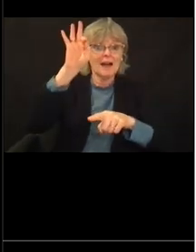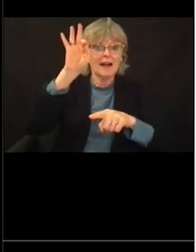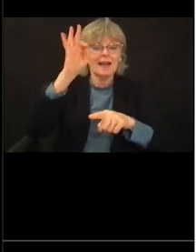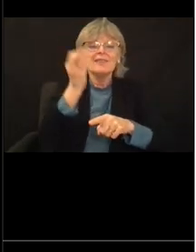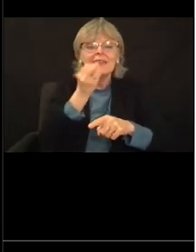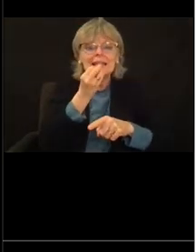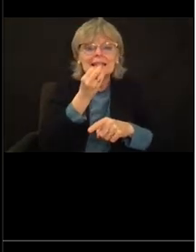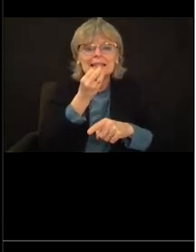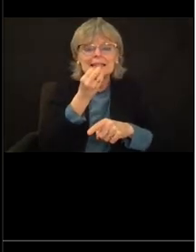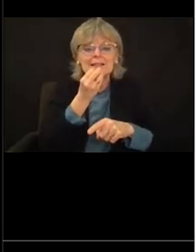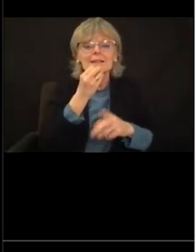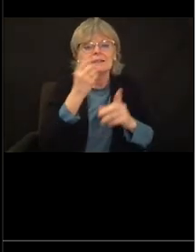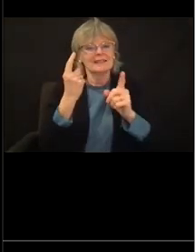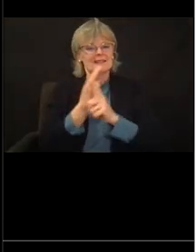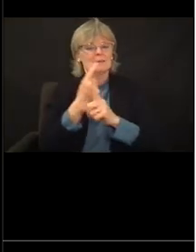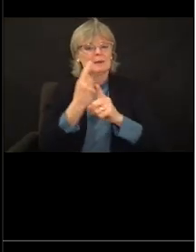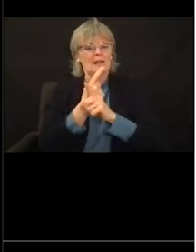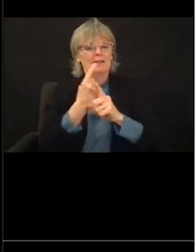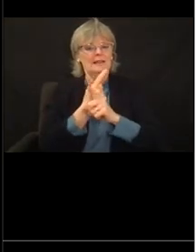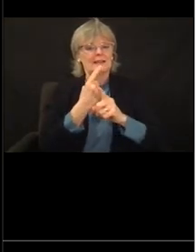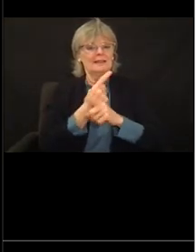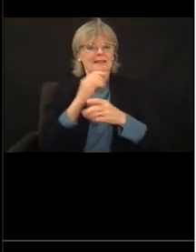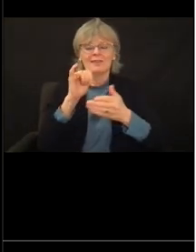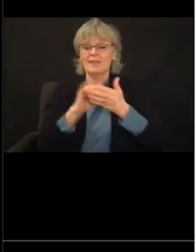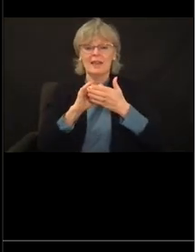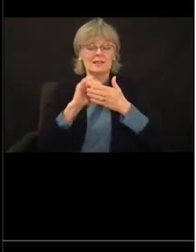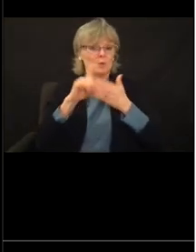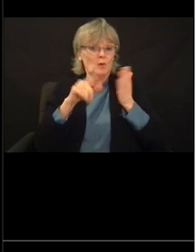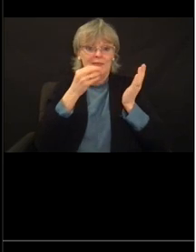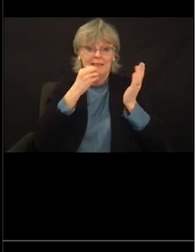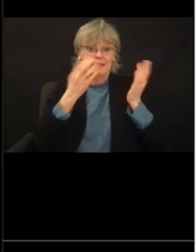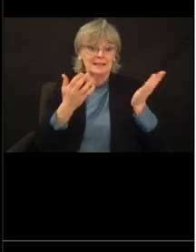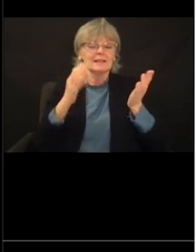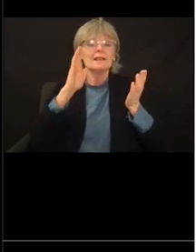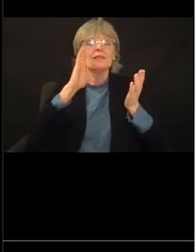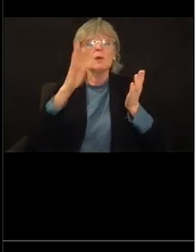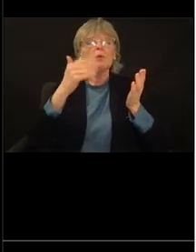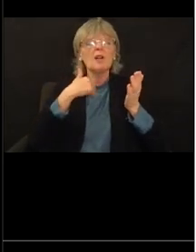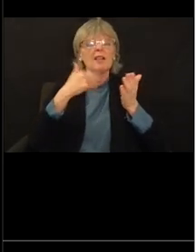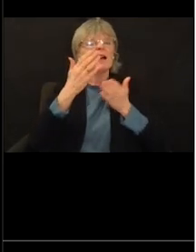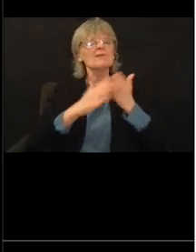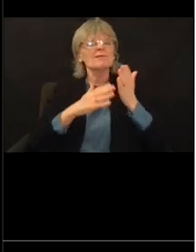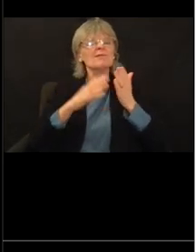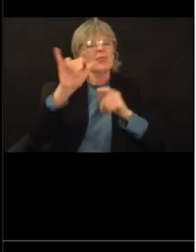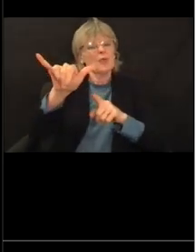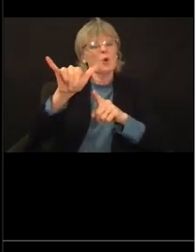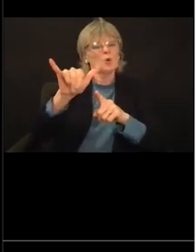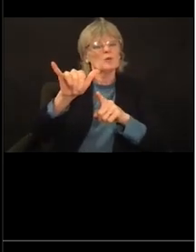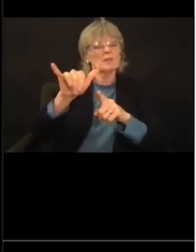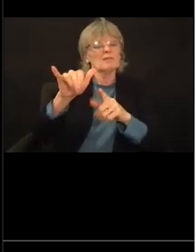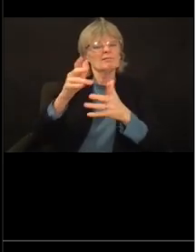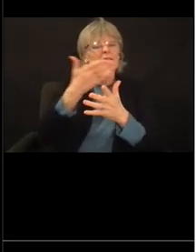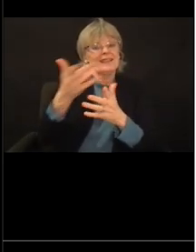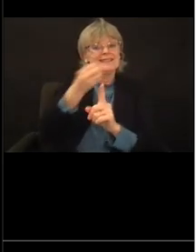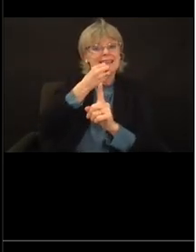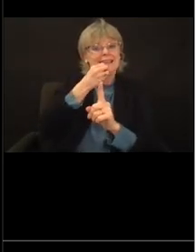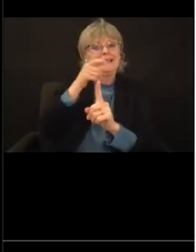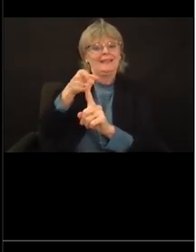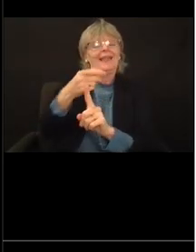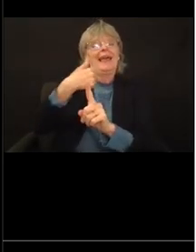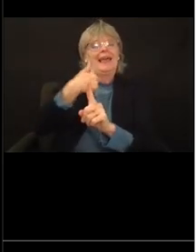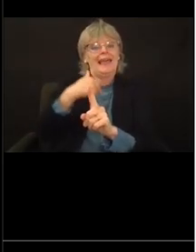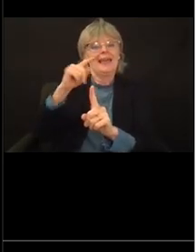And so typically, if that's all that a seal is eating, they're going to have some presence of tapeworms. Not such a problem because their body can